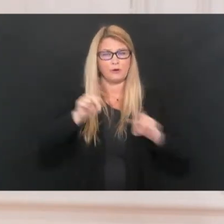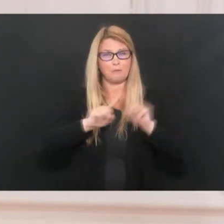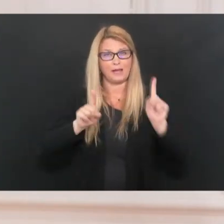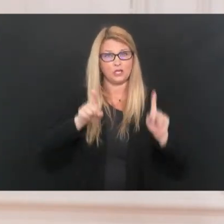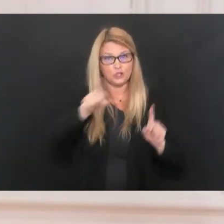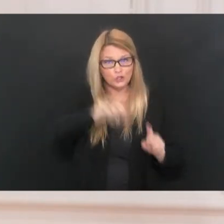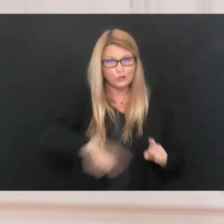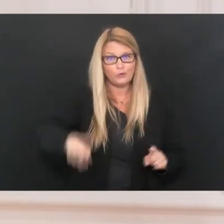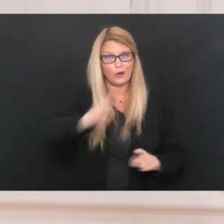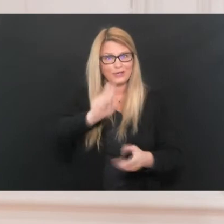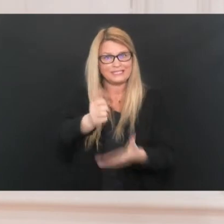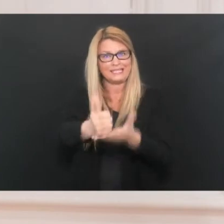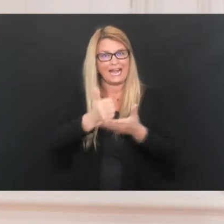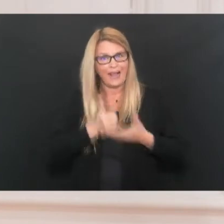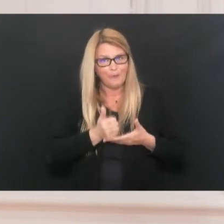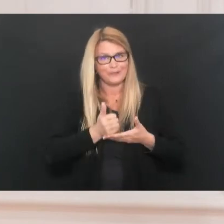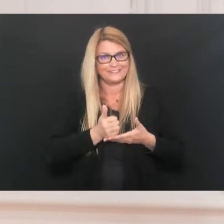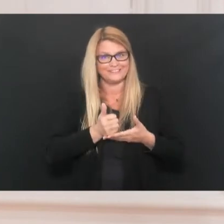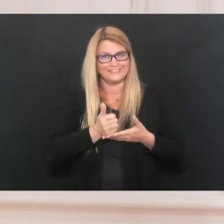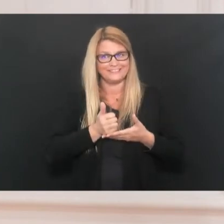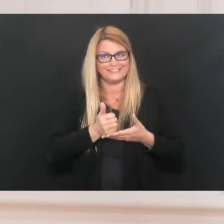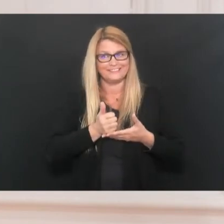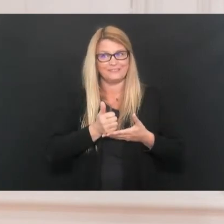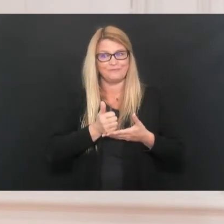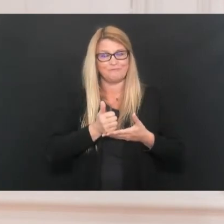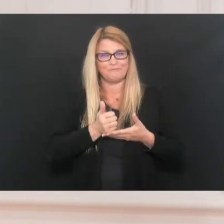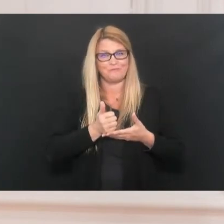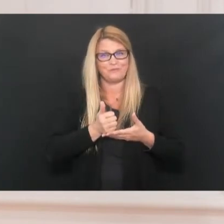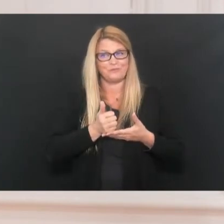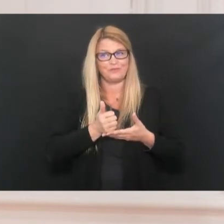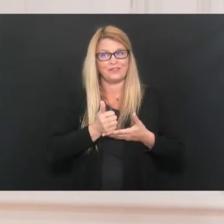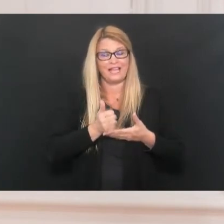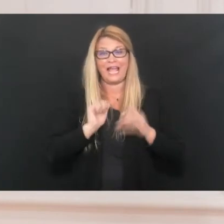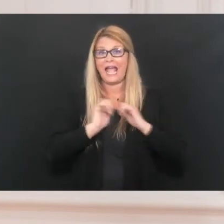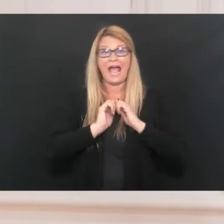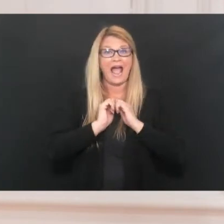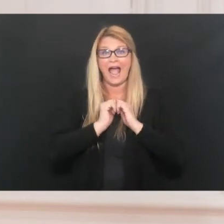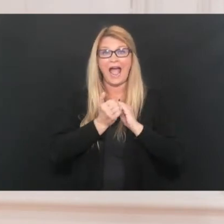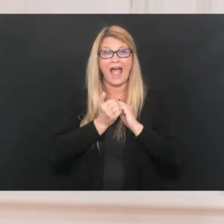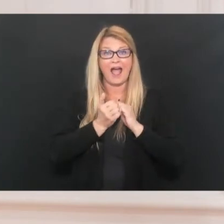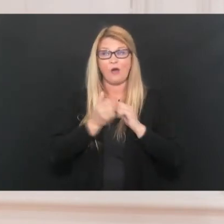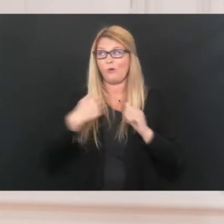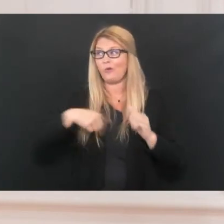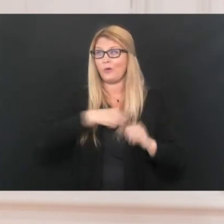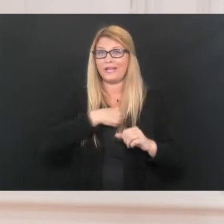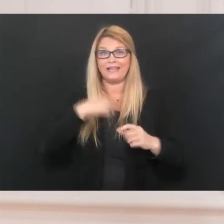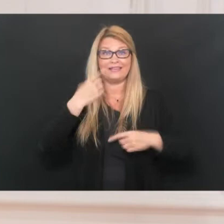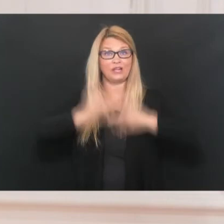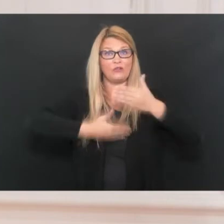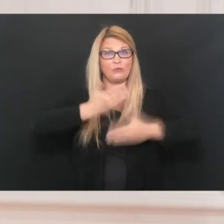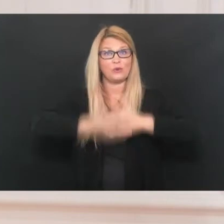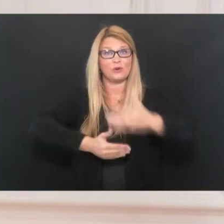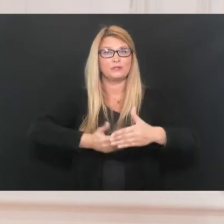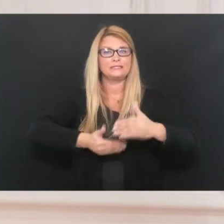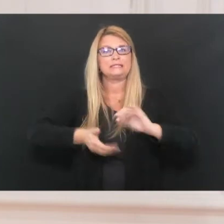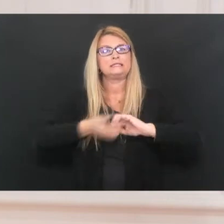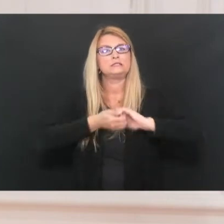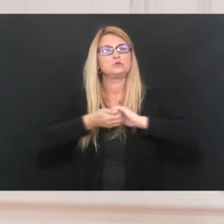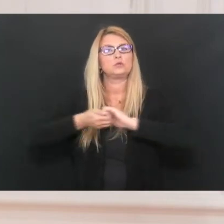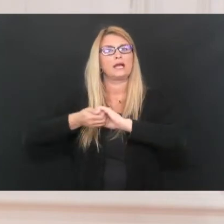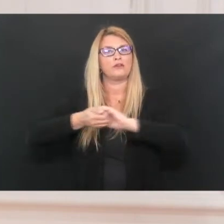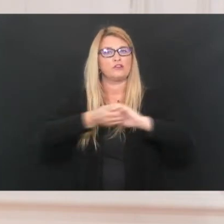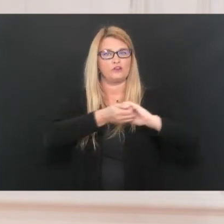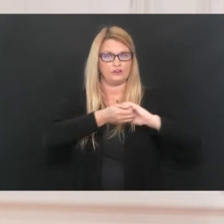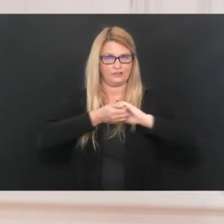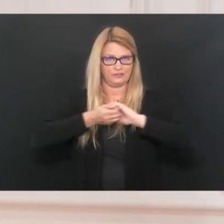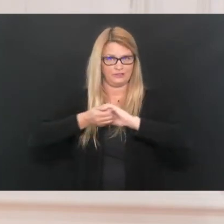your help, West Virginia, and the way that we get through this is together, and by choosing vaccination